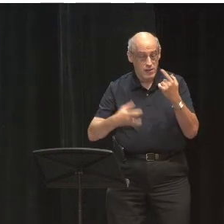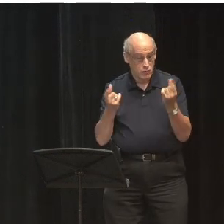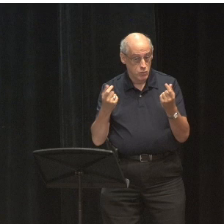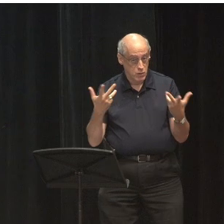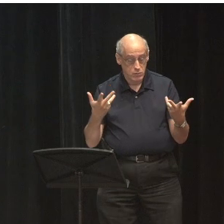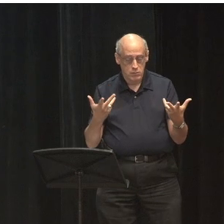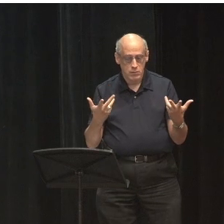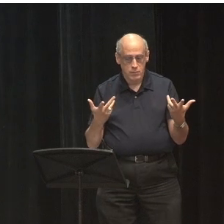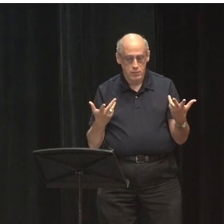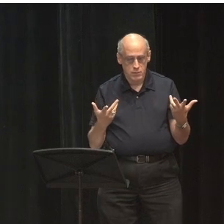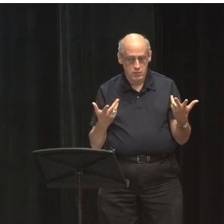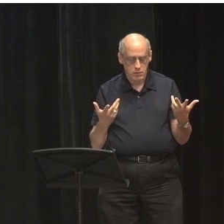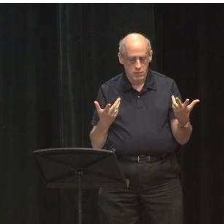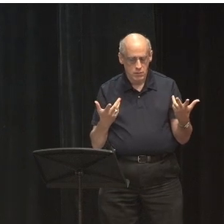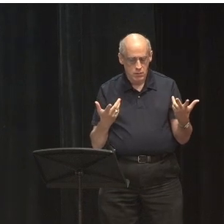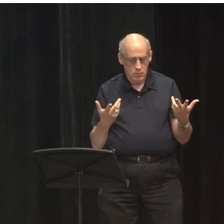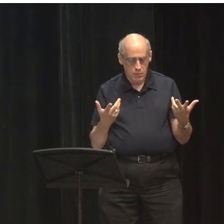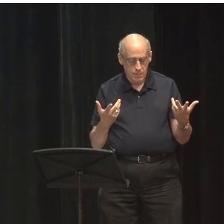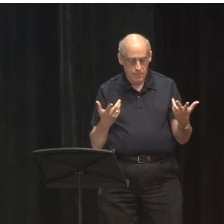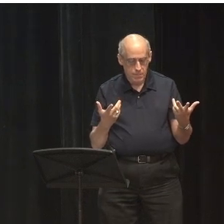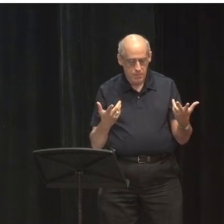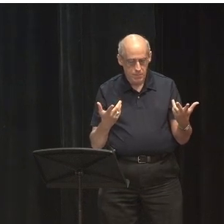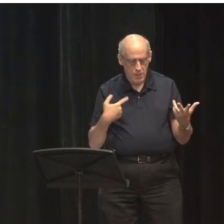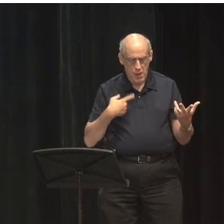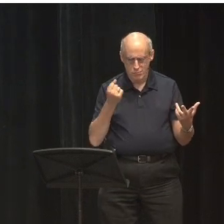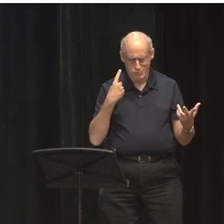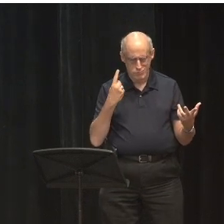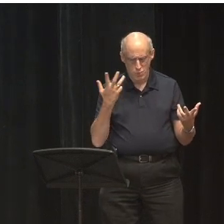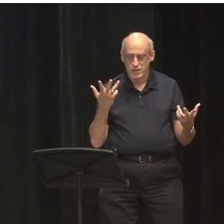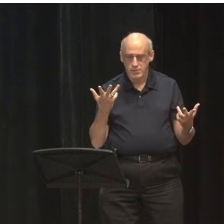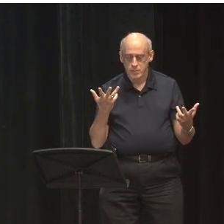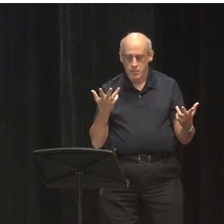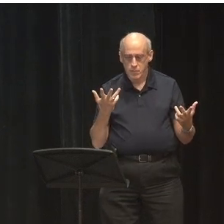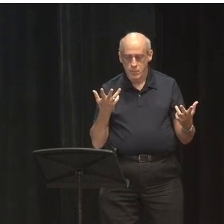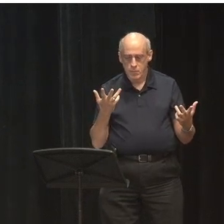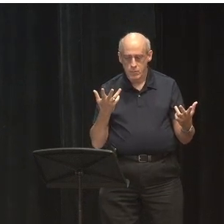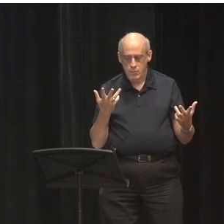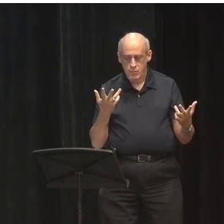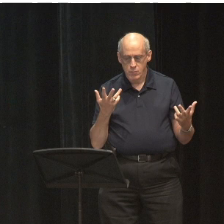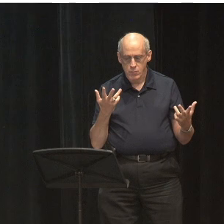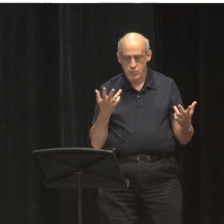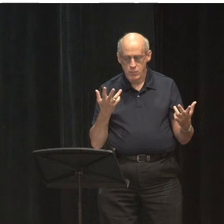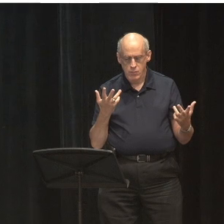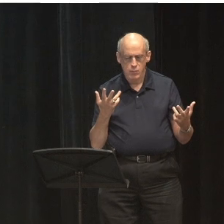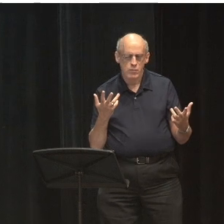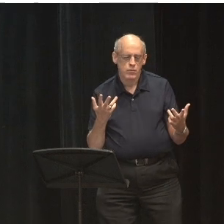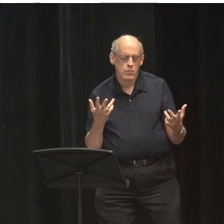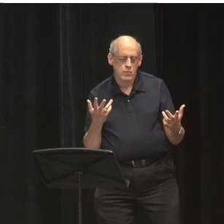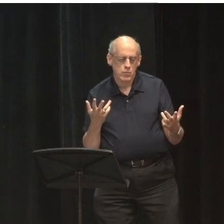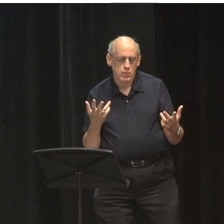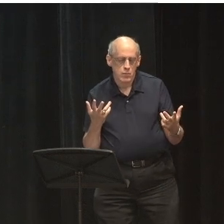very quickly is that what I don't understand is how are we doing, and I really don't